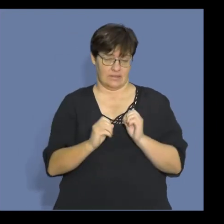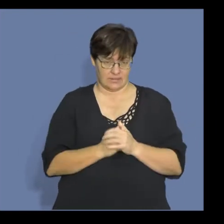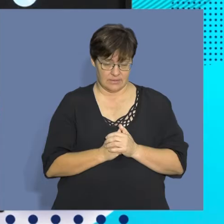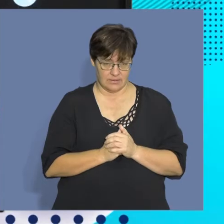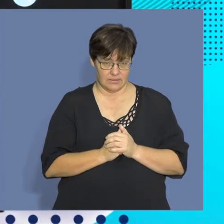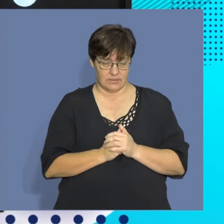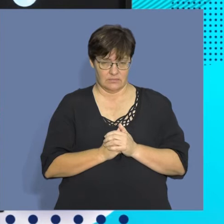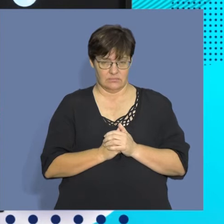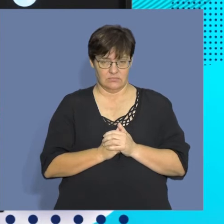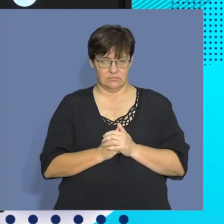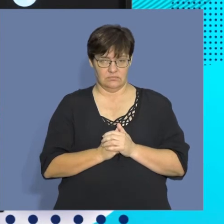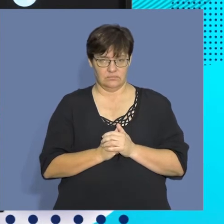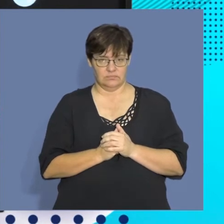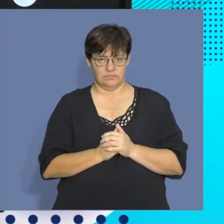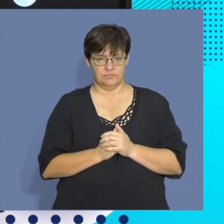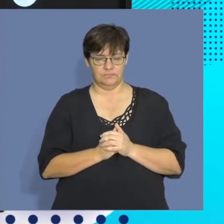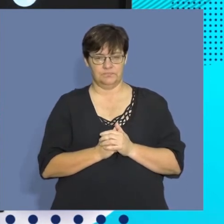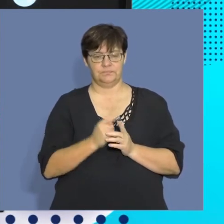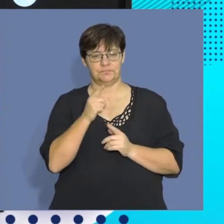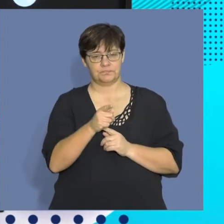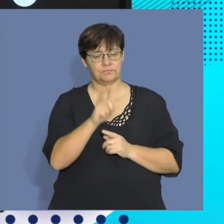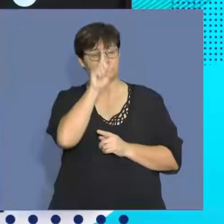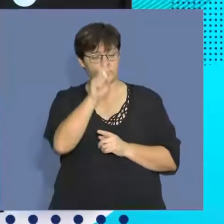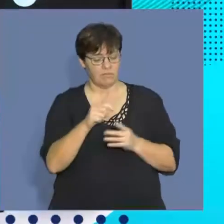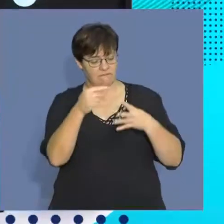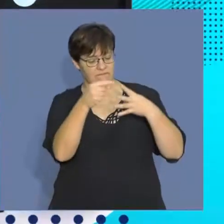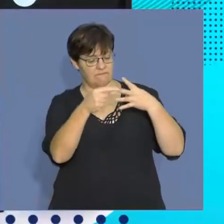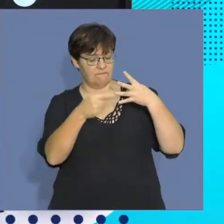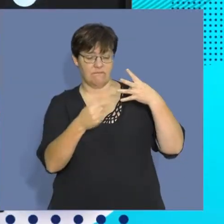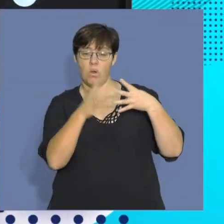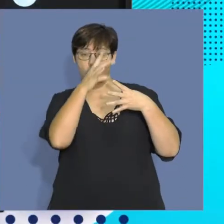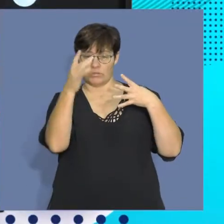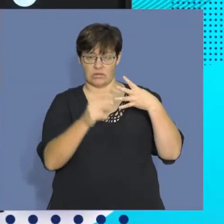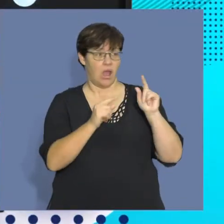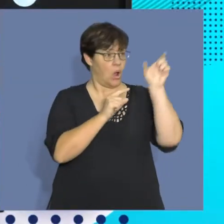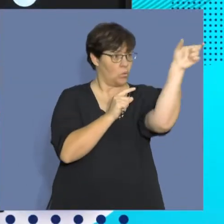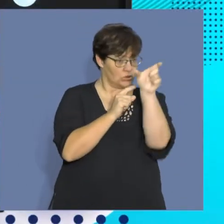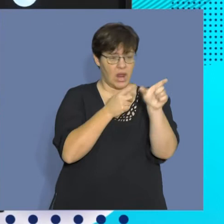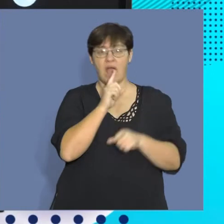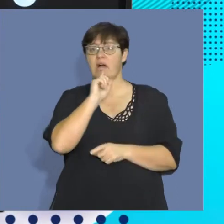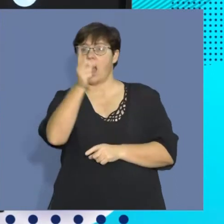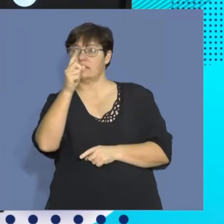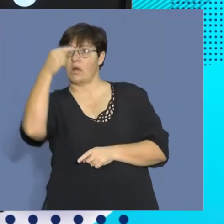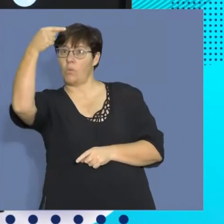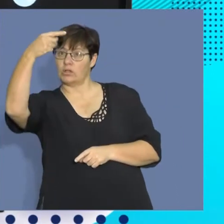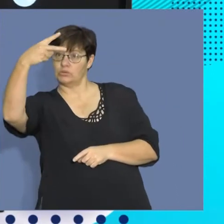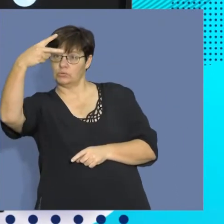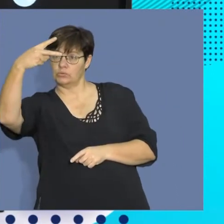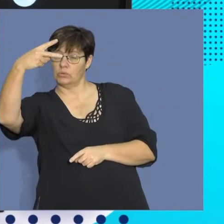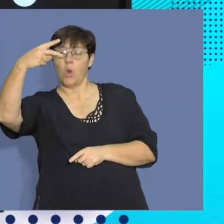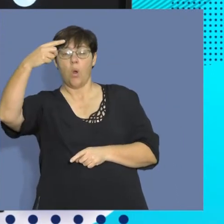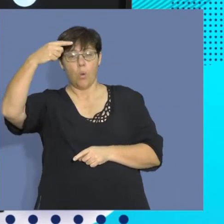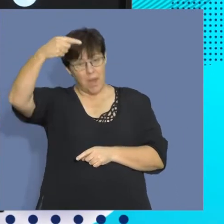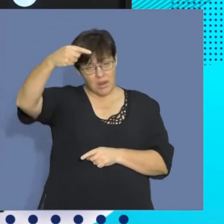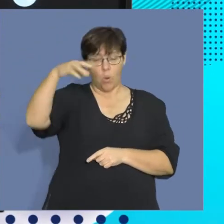numbers. So guys, in this question or these types of questions, there are 4 possible options for each answer. So this requires that you read